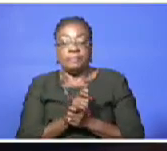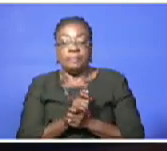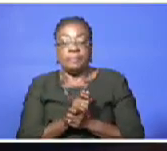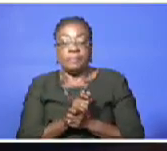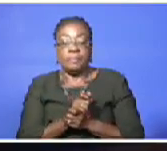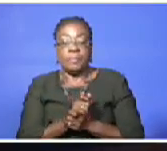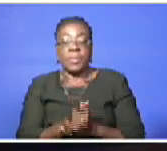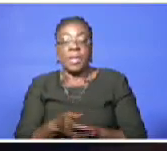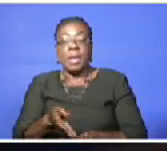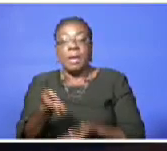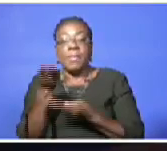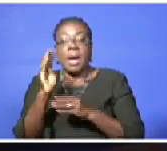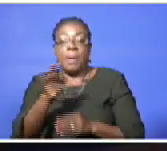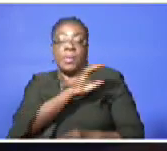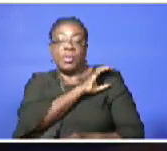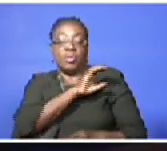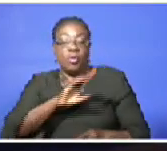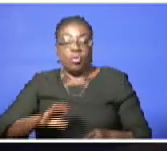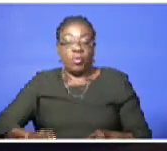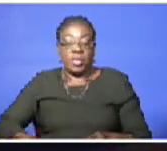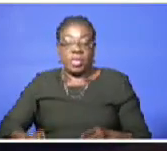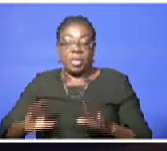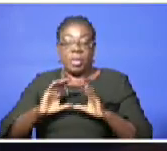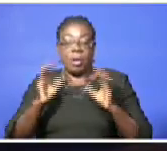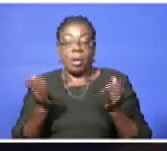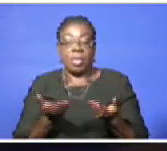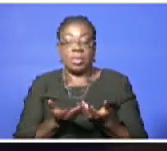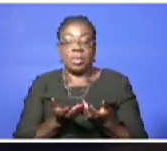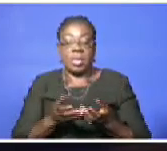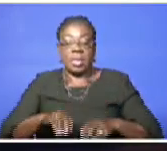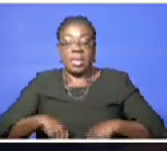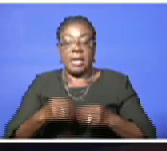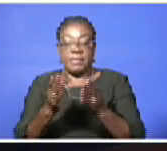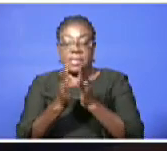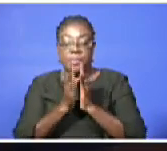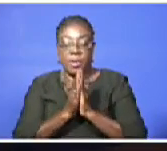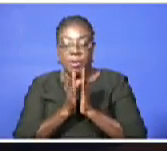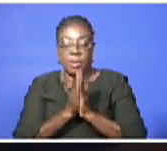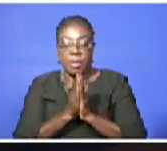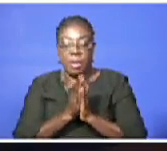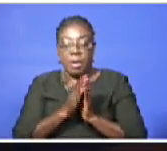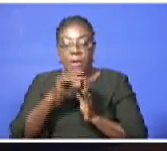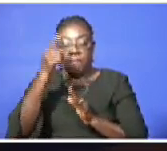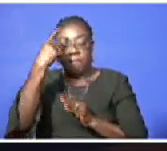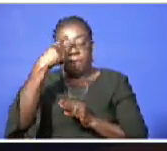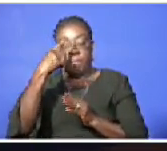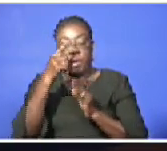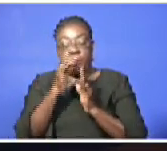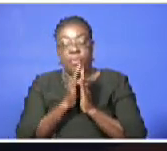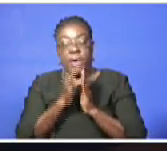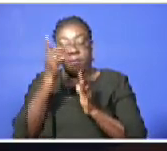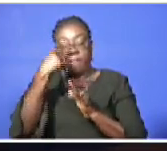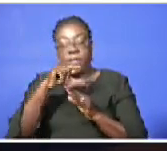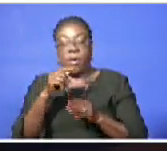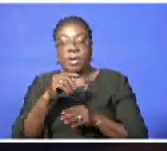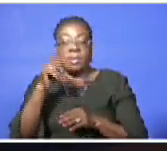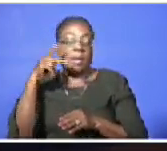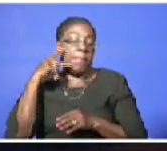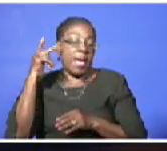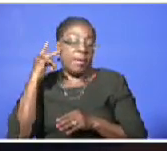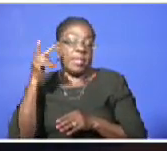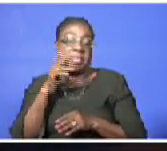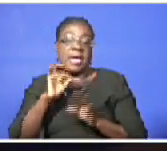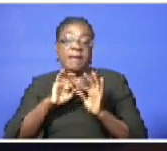Bahamas Christian Council President Bishop Delton Fernander offering spiritual healing and prayers to the parents and families of children that